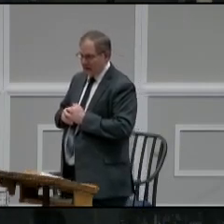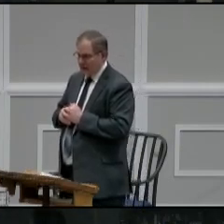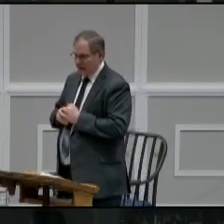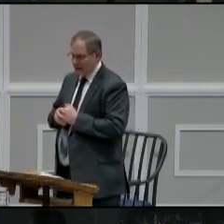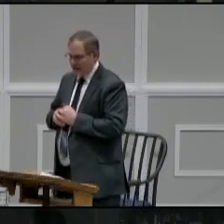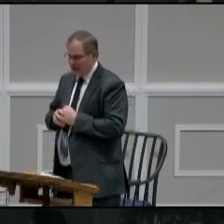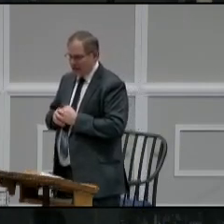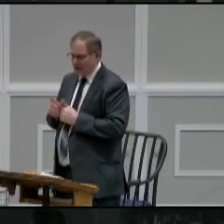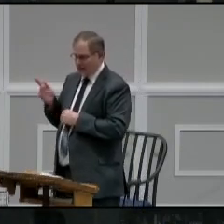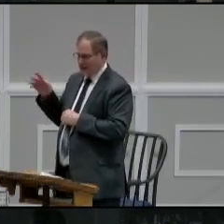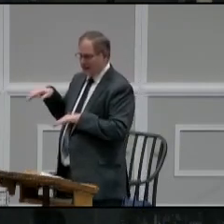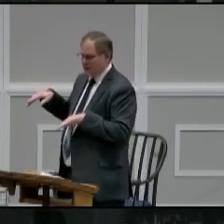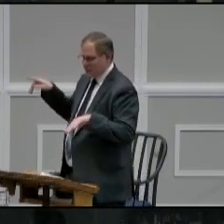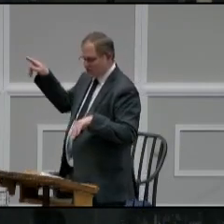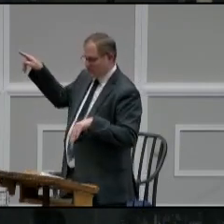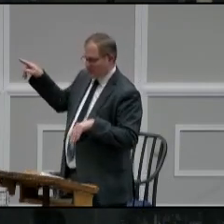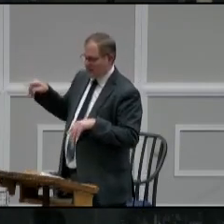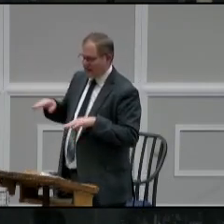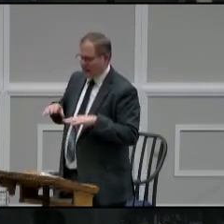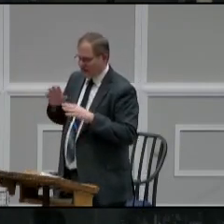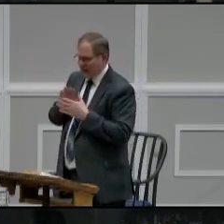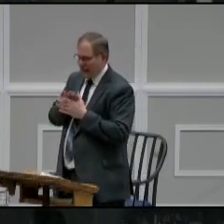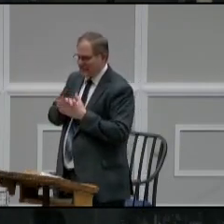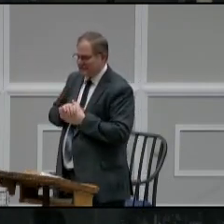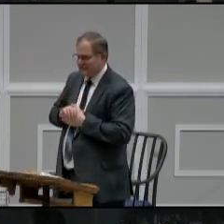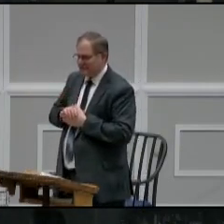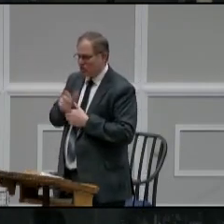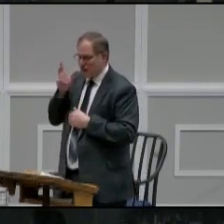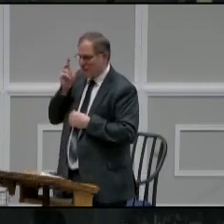He had to let go of his plan B. He